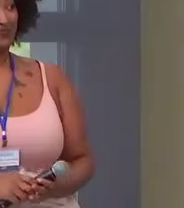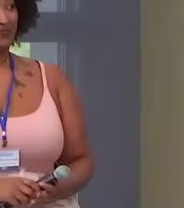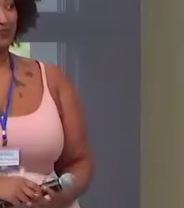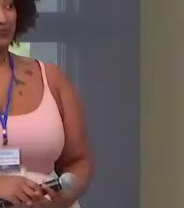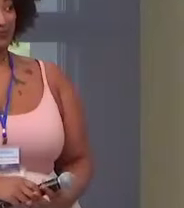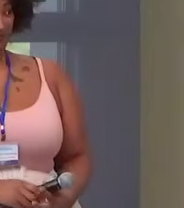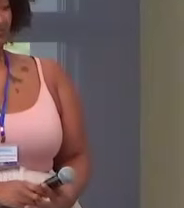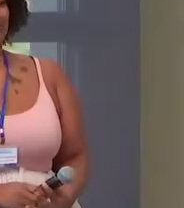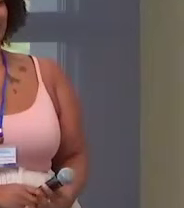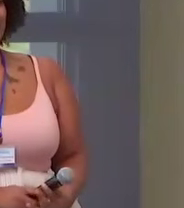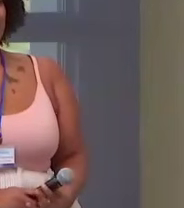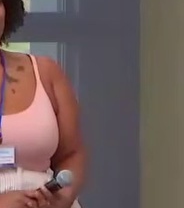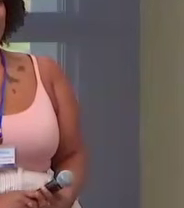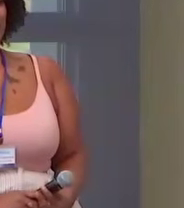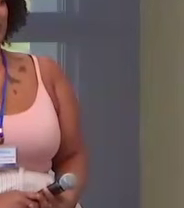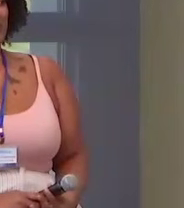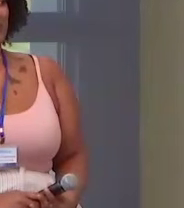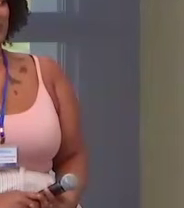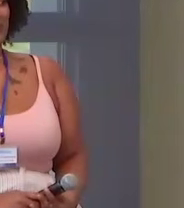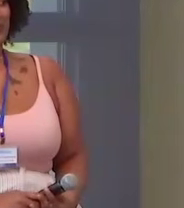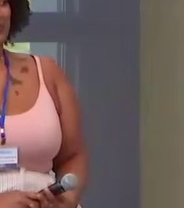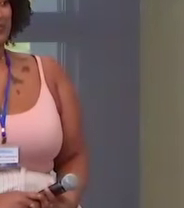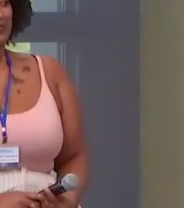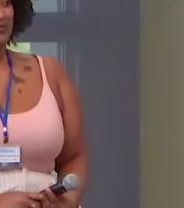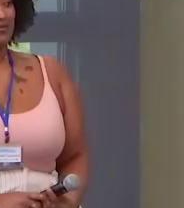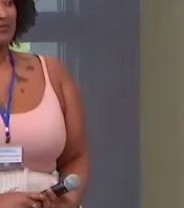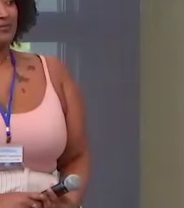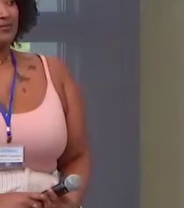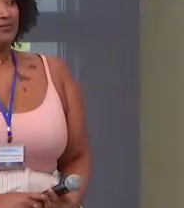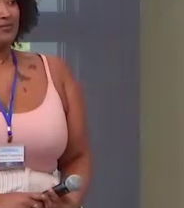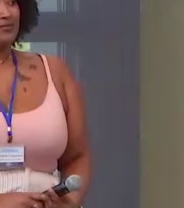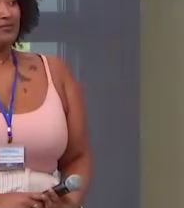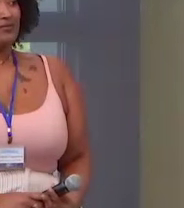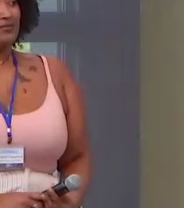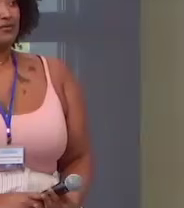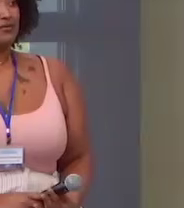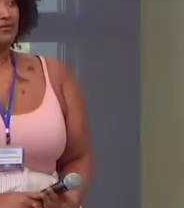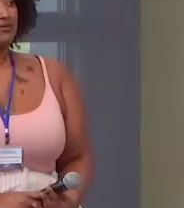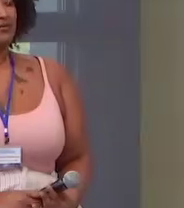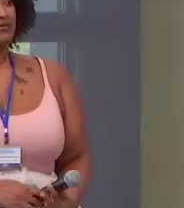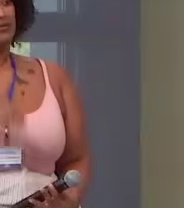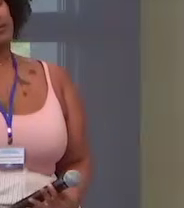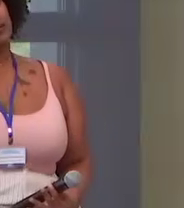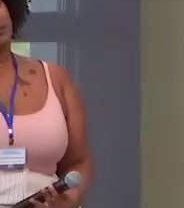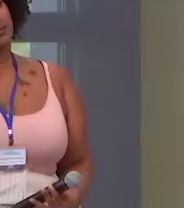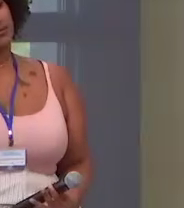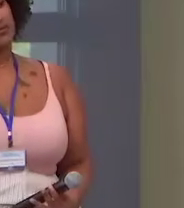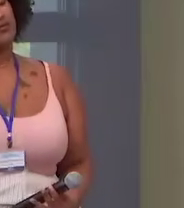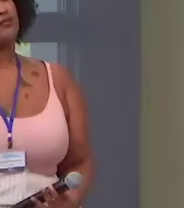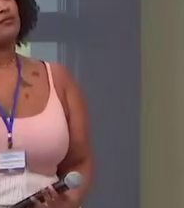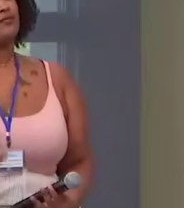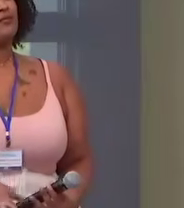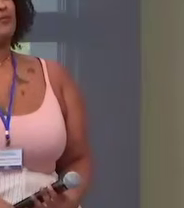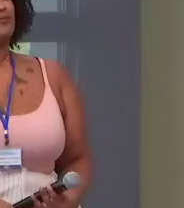We'll sort of jump into this last question so you can participate. And that question was, how do you go about disclosing your condition to